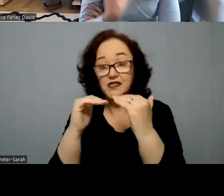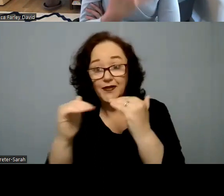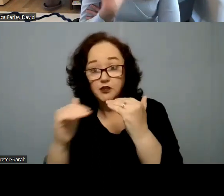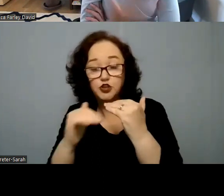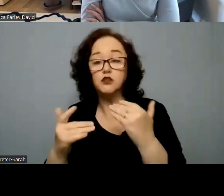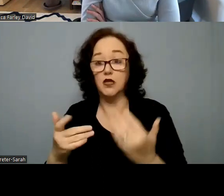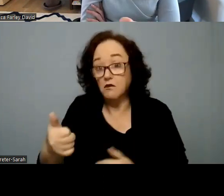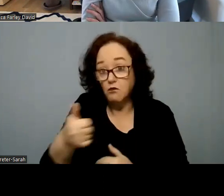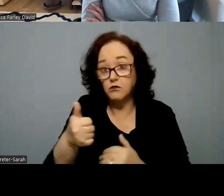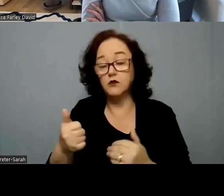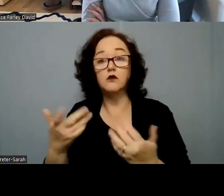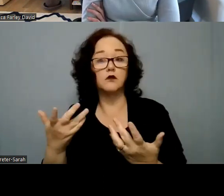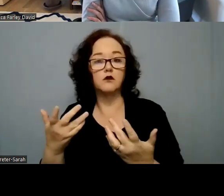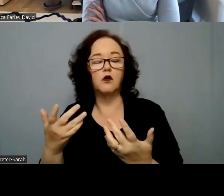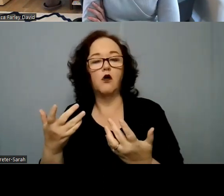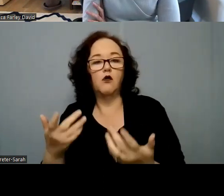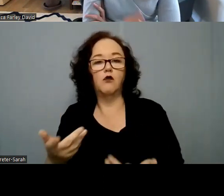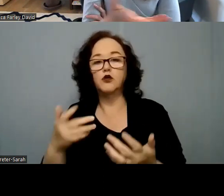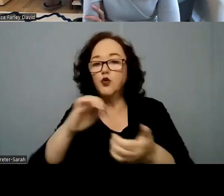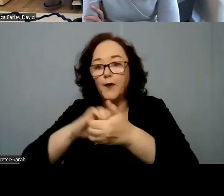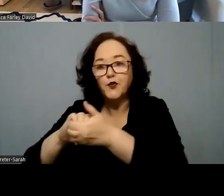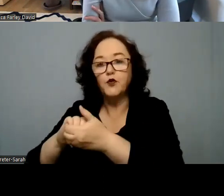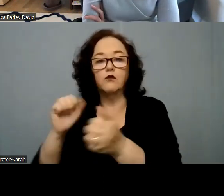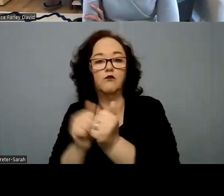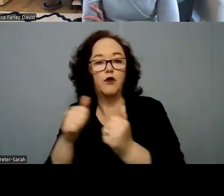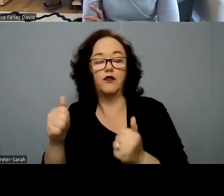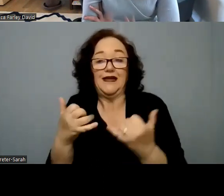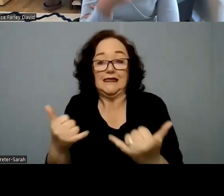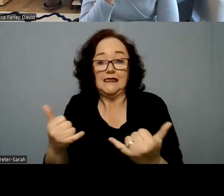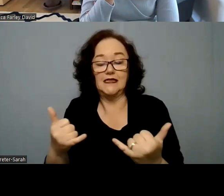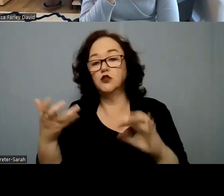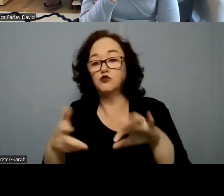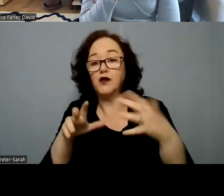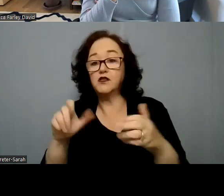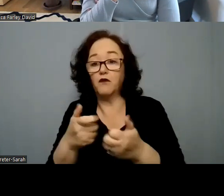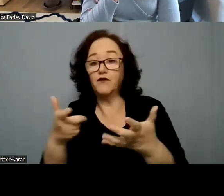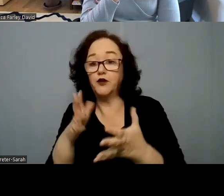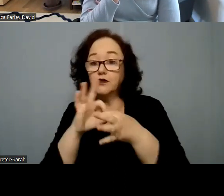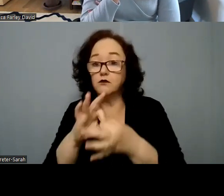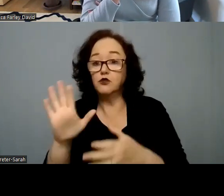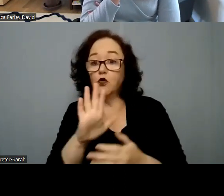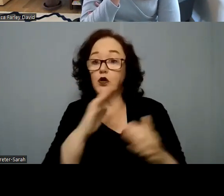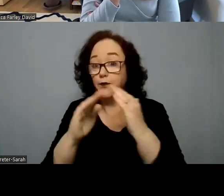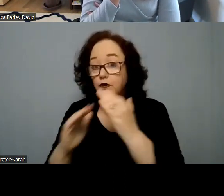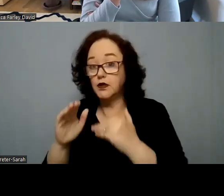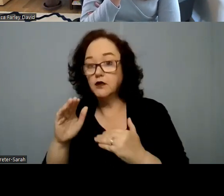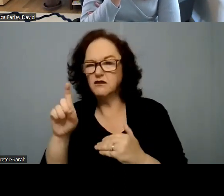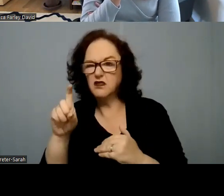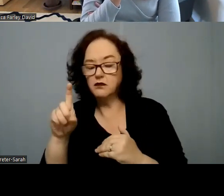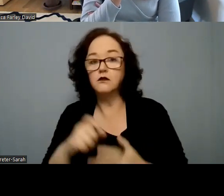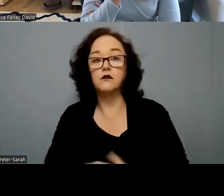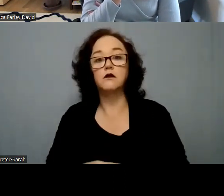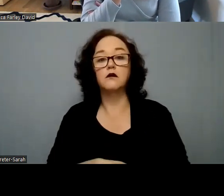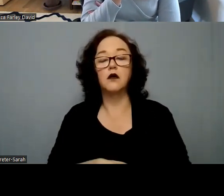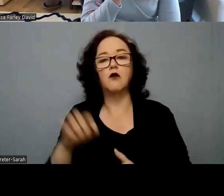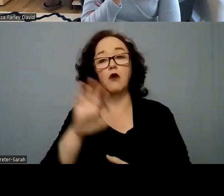are you doing it in partnership with an existing crisis provider in your community? And so around